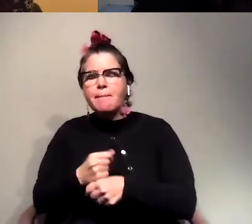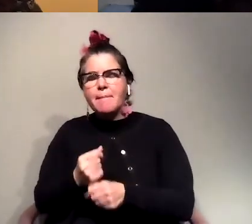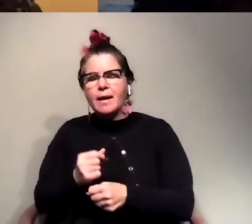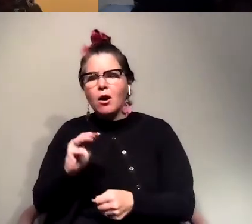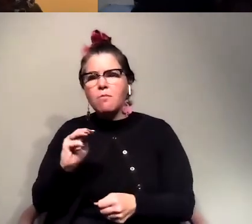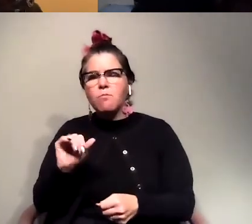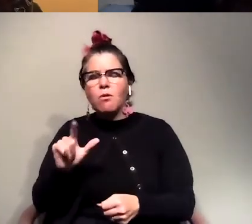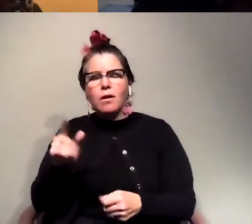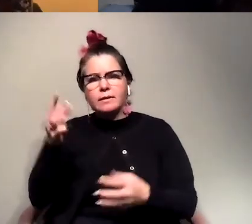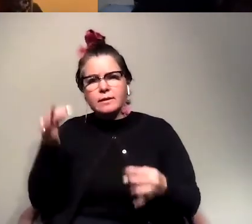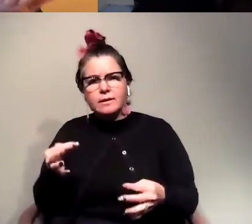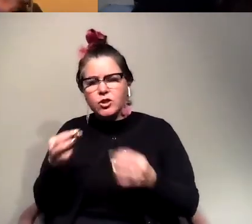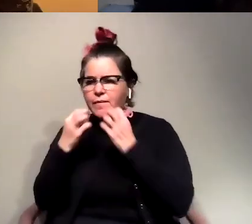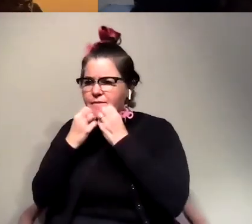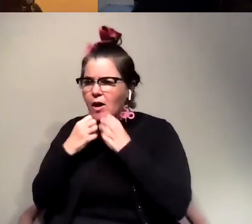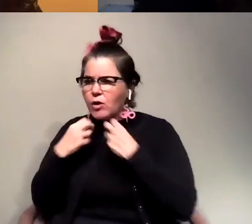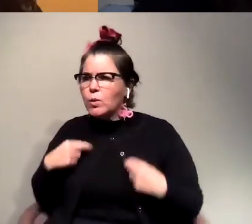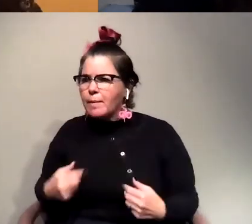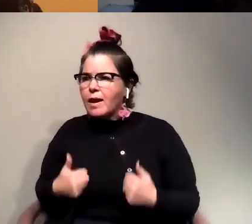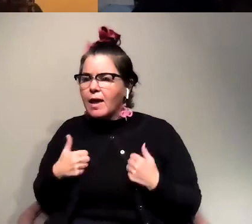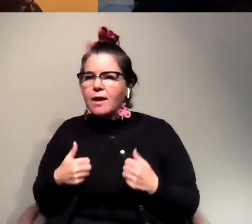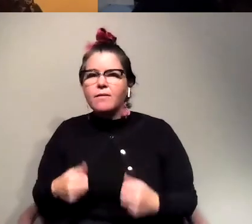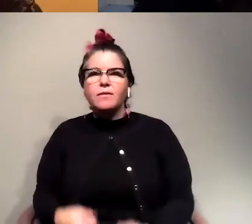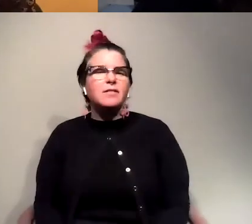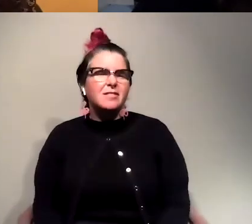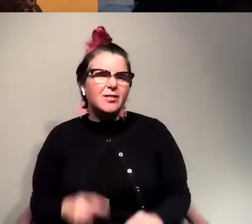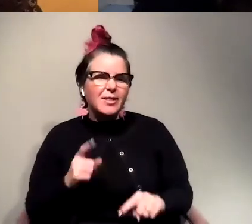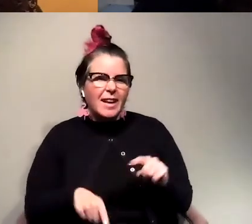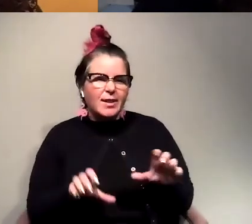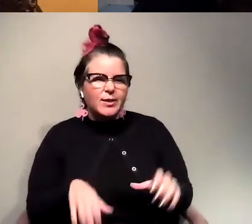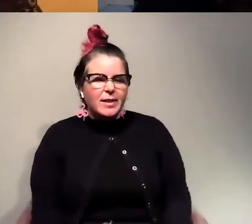it to value human life. And right. I can't understand that.